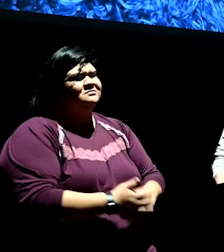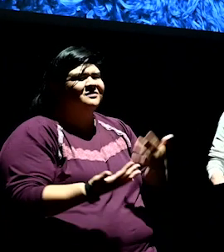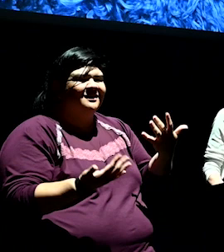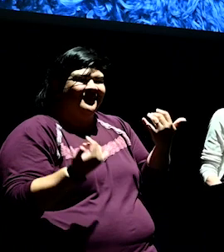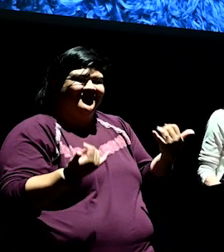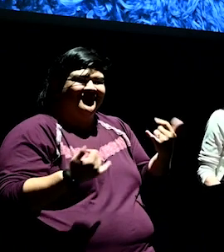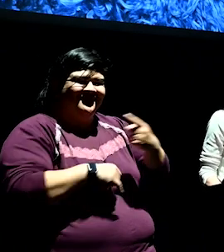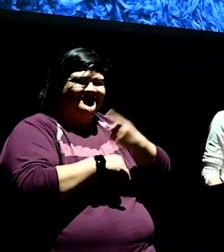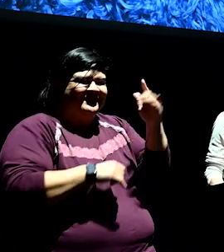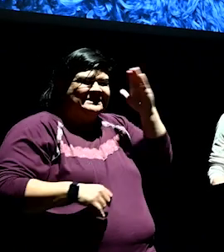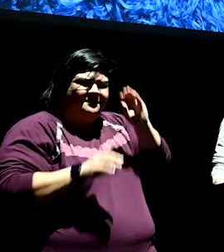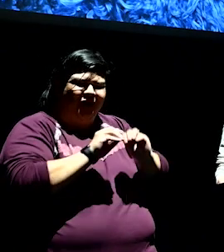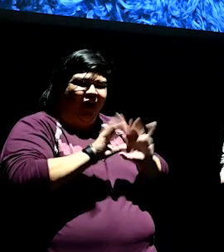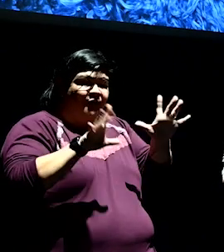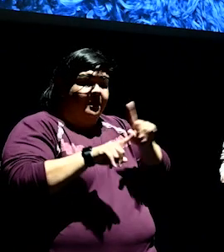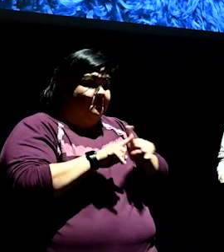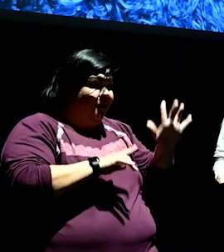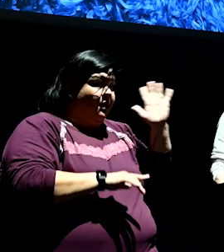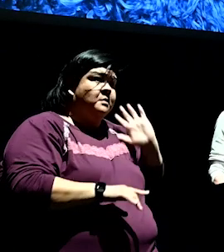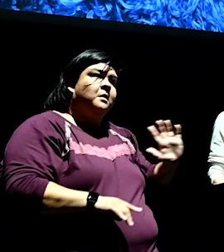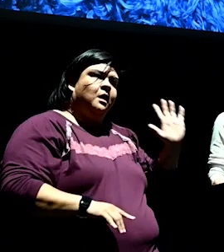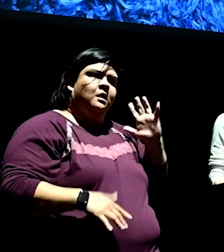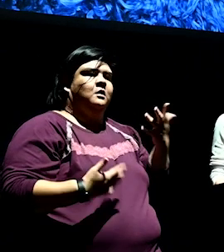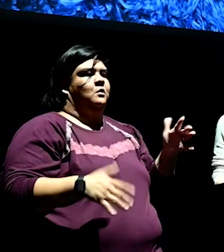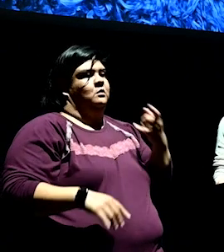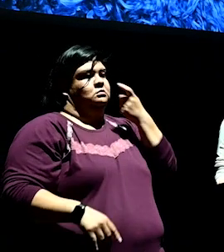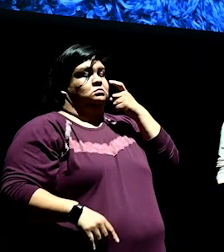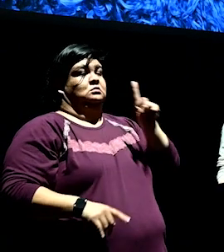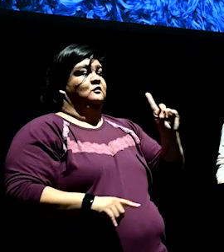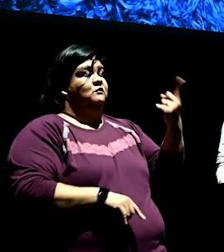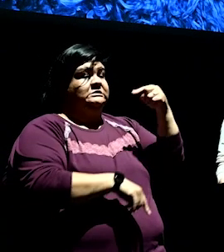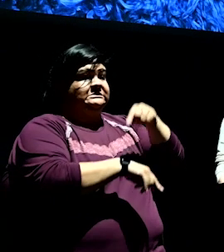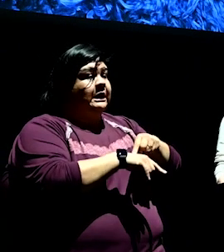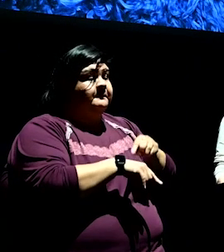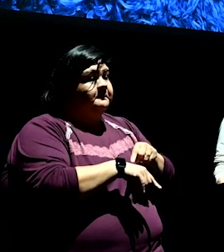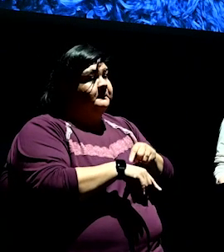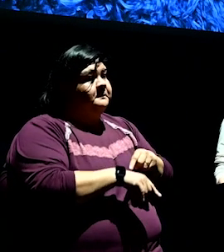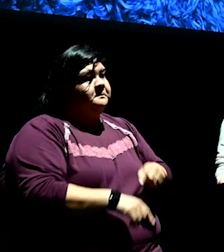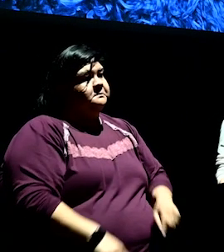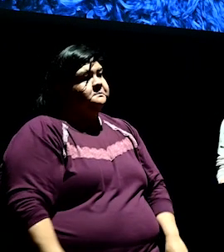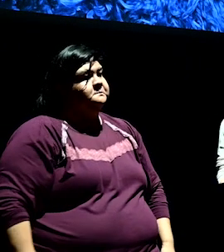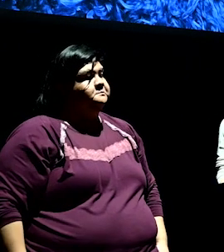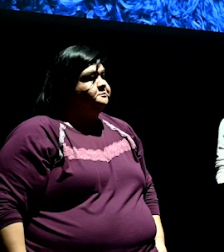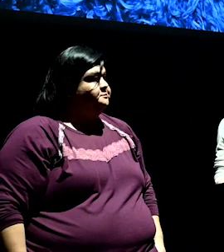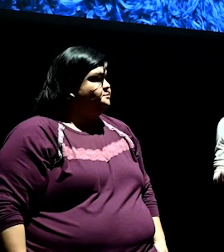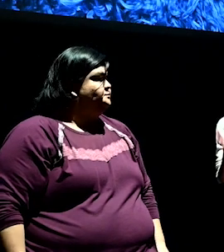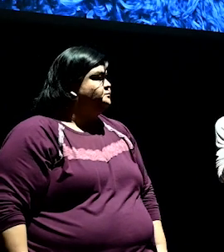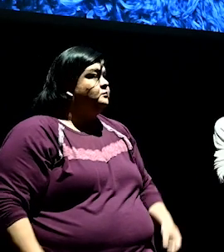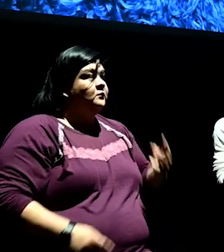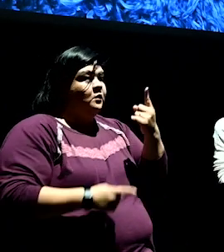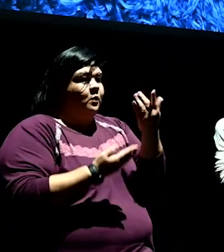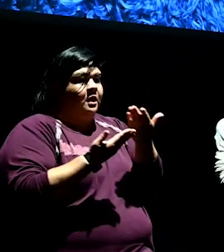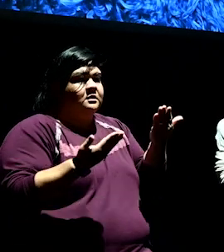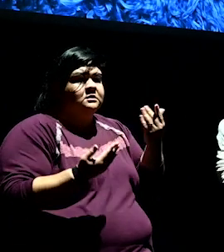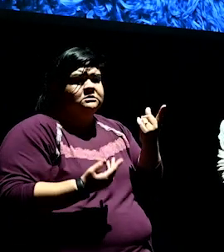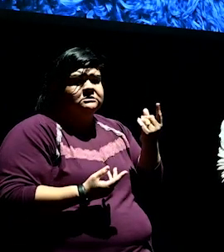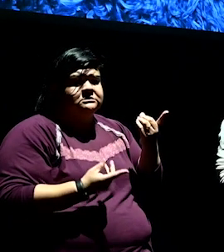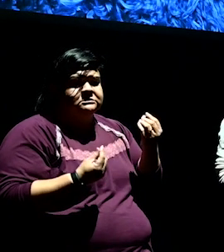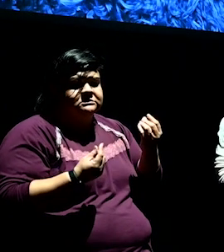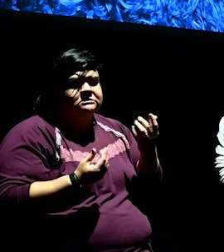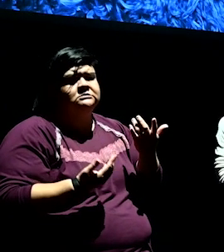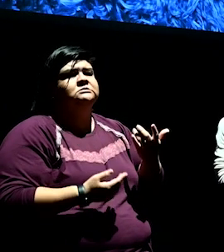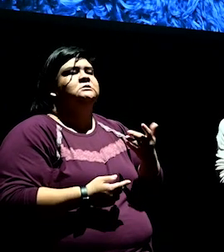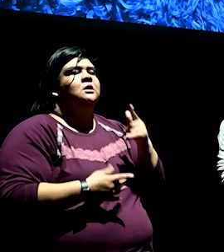obvious now, but at the time that was the first time that had happened. And one of the things they did is they wanted to create an